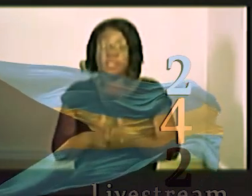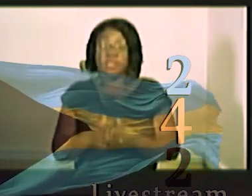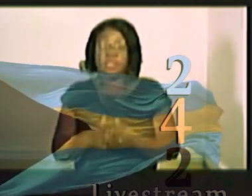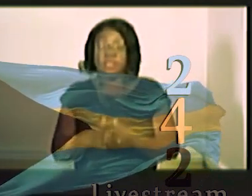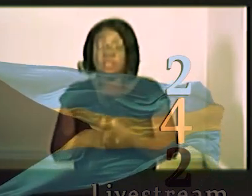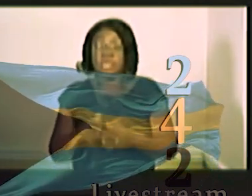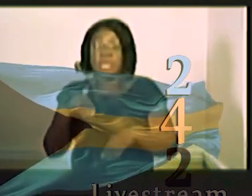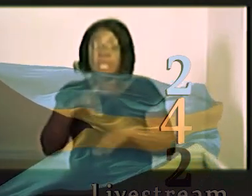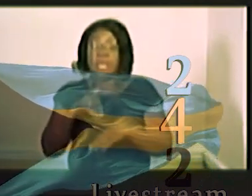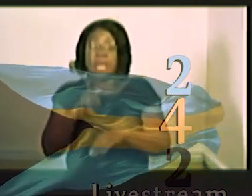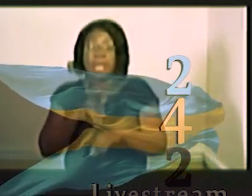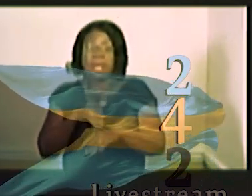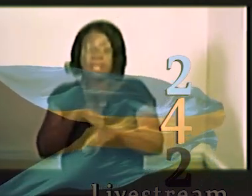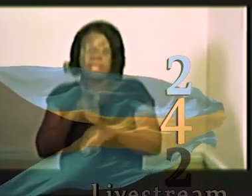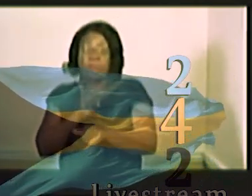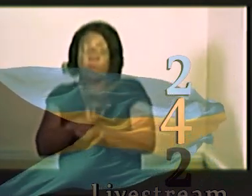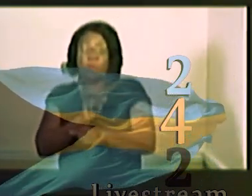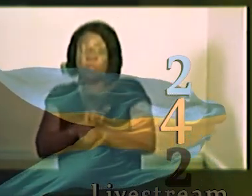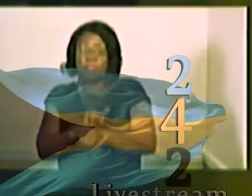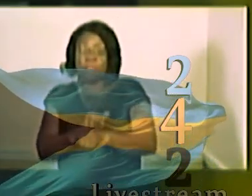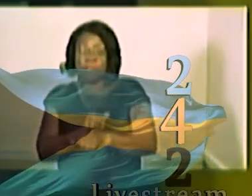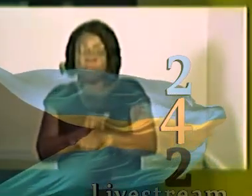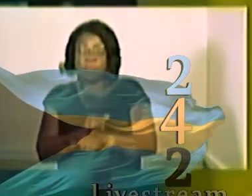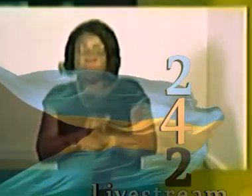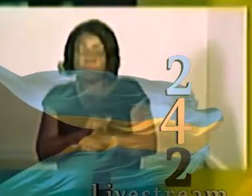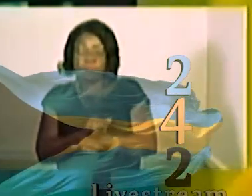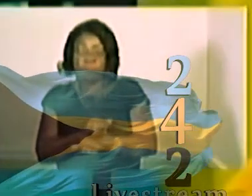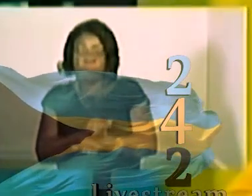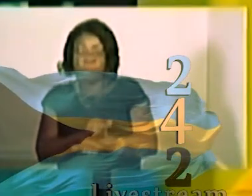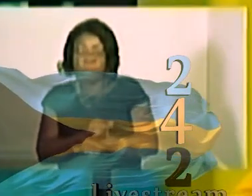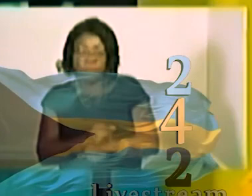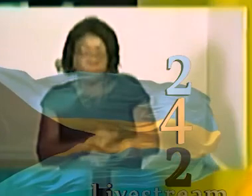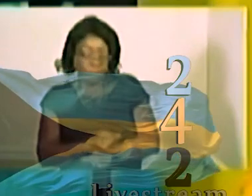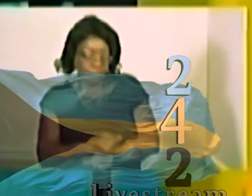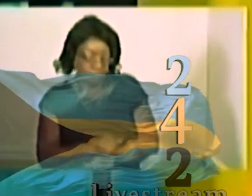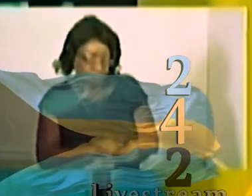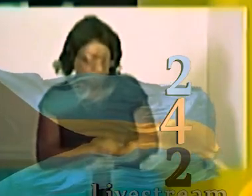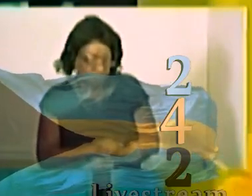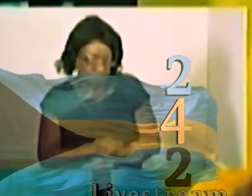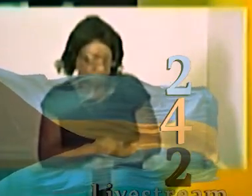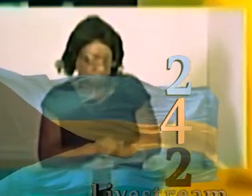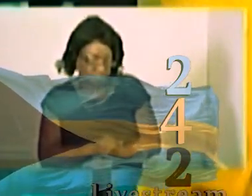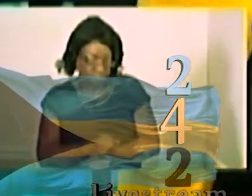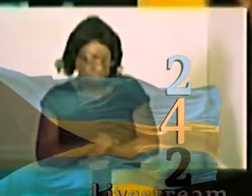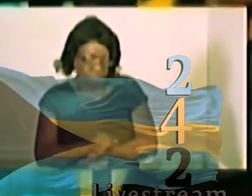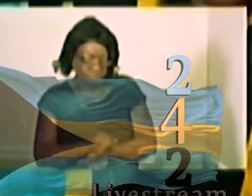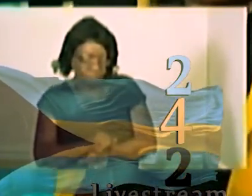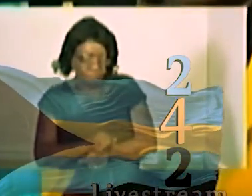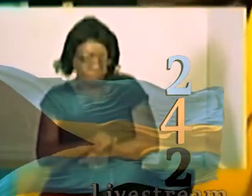of contact? Good. Now let's talk to McMillan to answer that question.